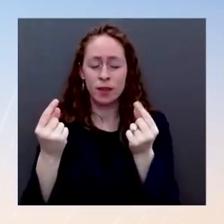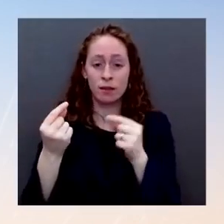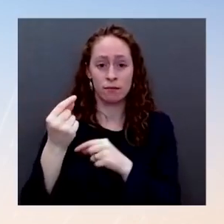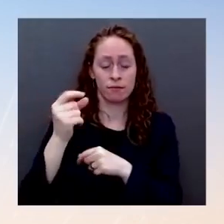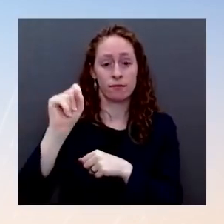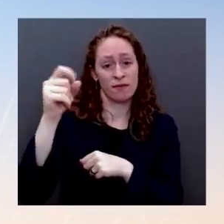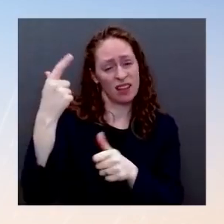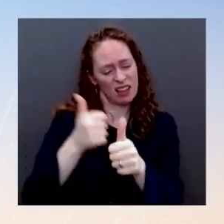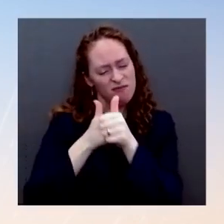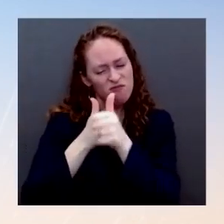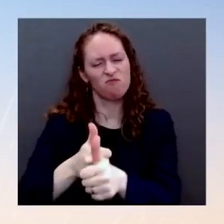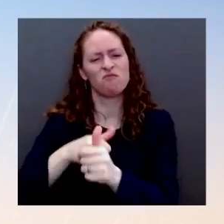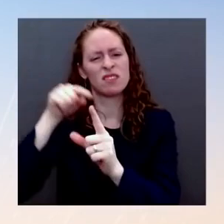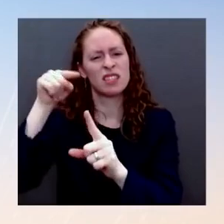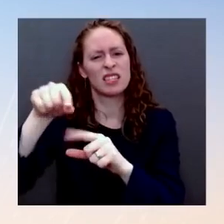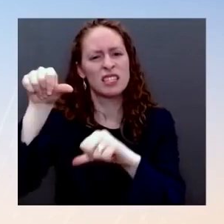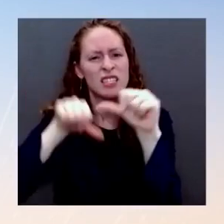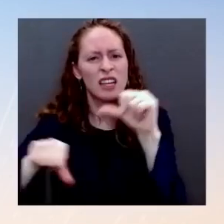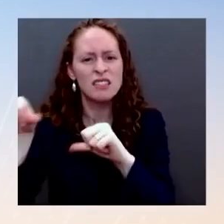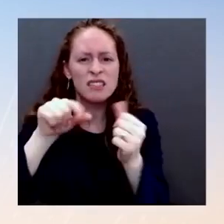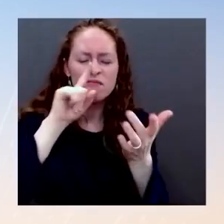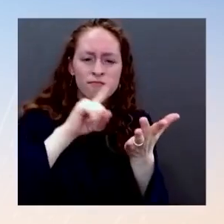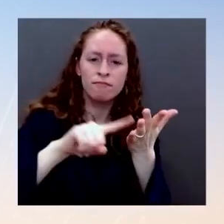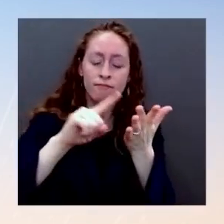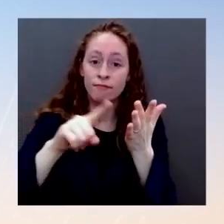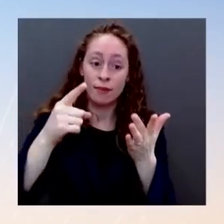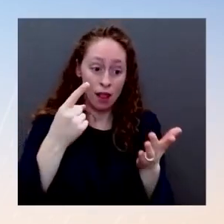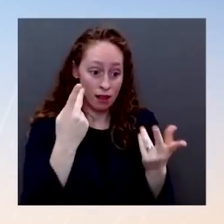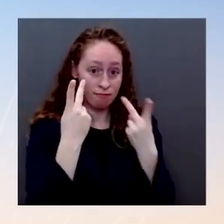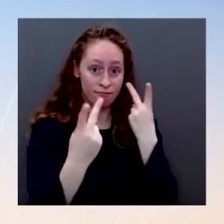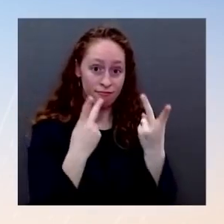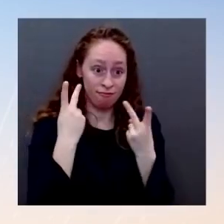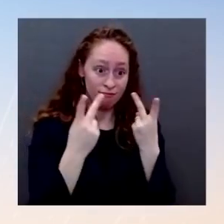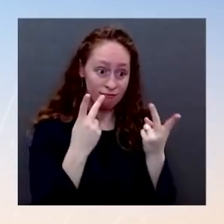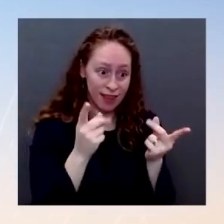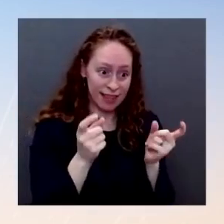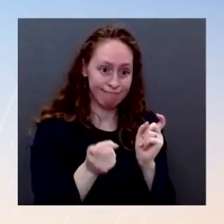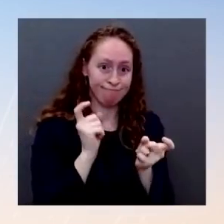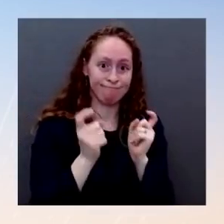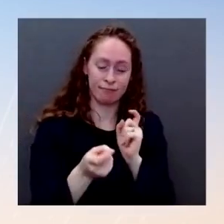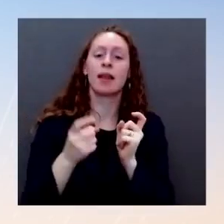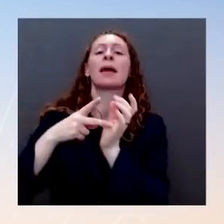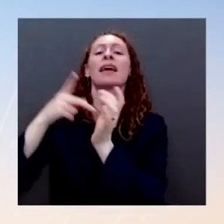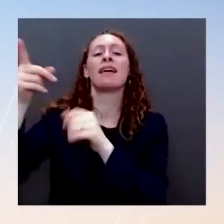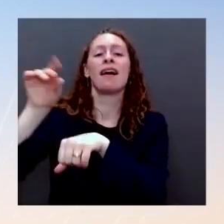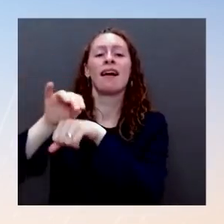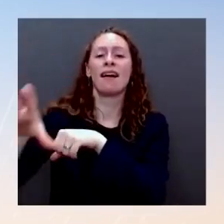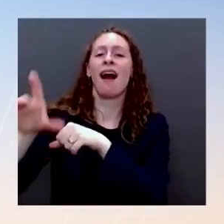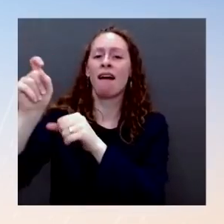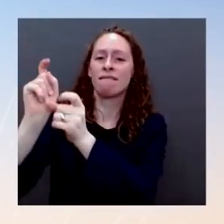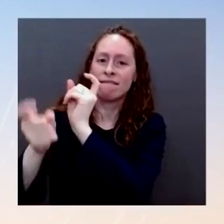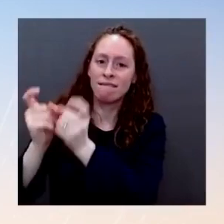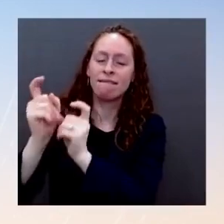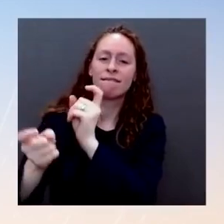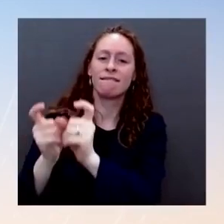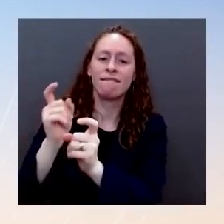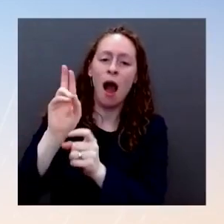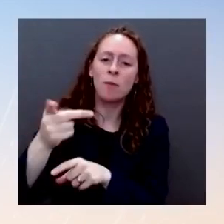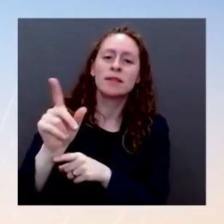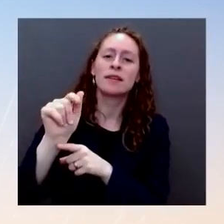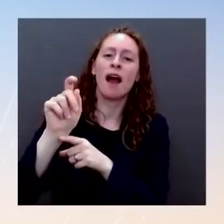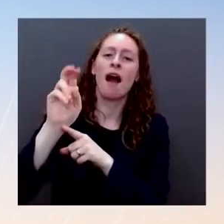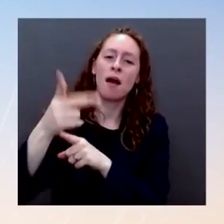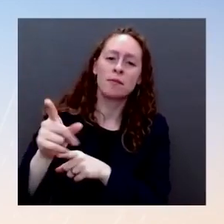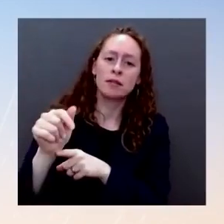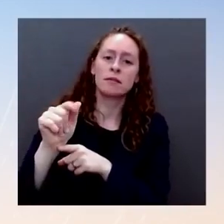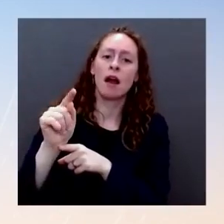but that's what happens when you lead with the data and the science and not lead with a clear communications plan. Well, last week, Director Walensky